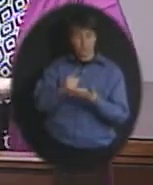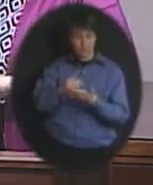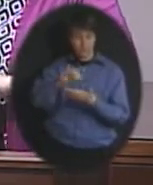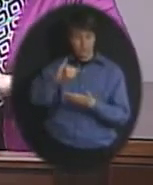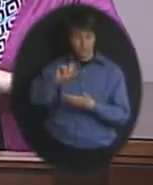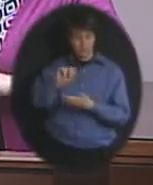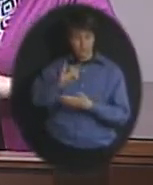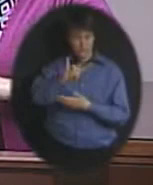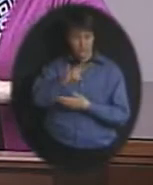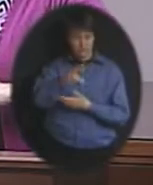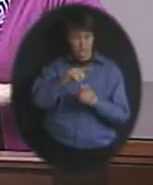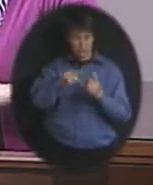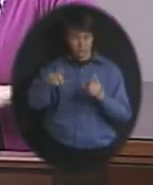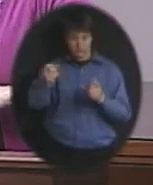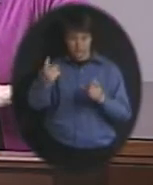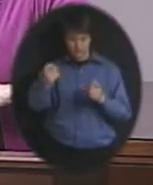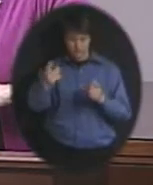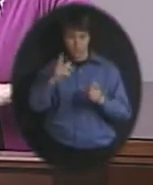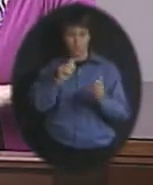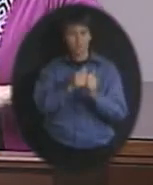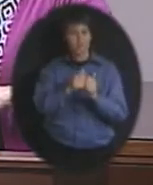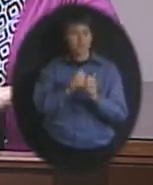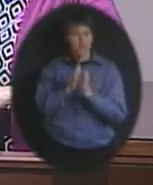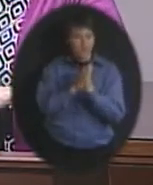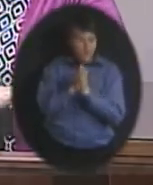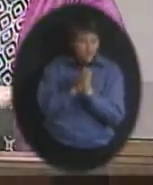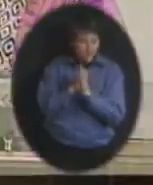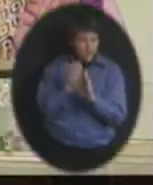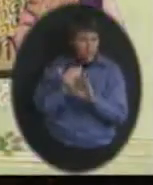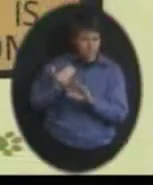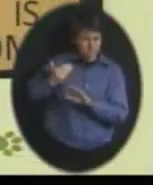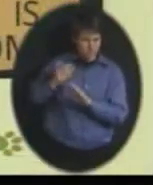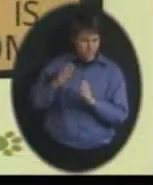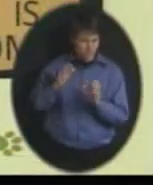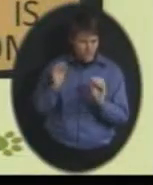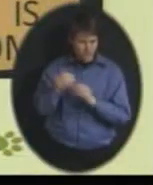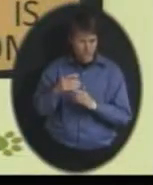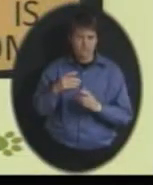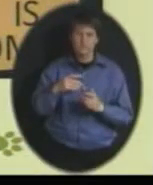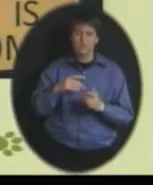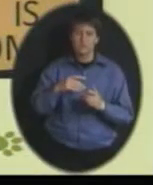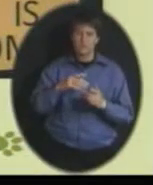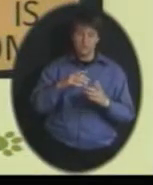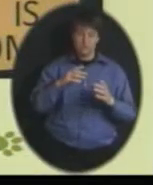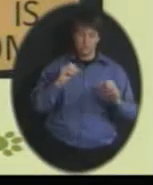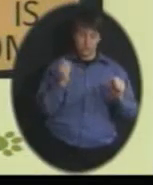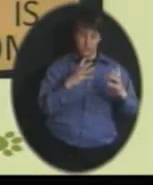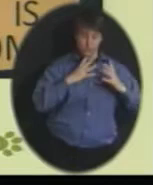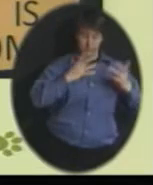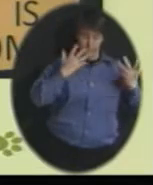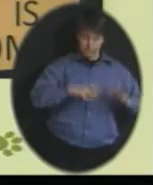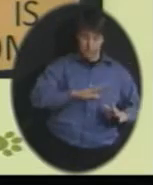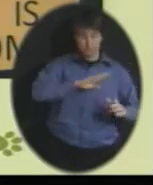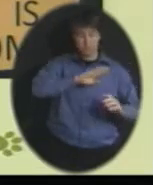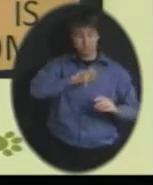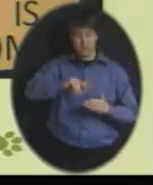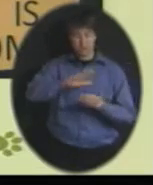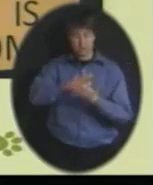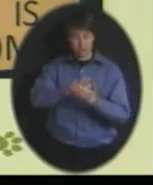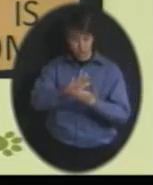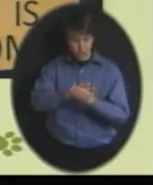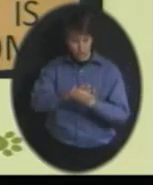January 7th through 11th with anticipatory activities. When the students came back to school from winter break, they were